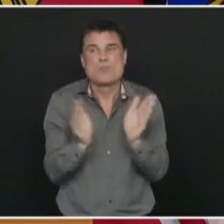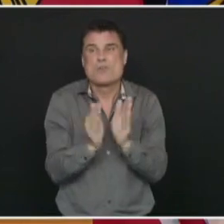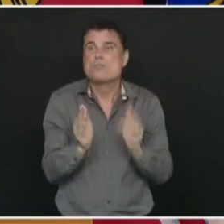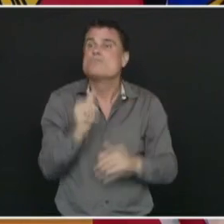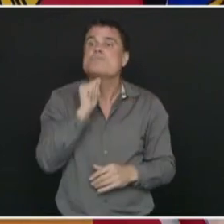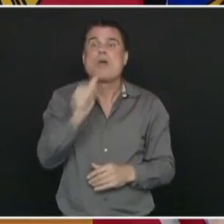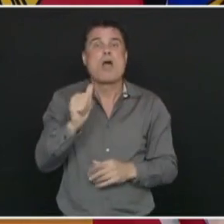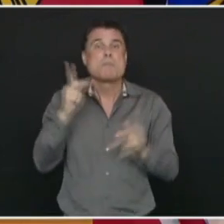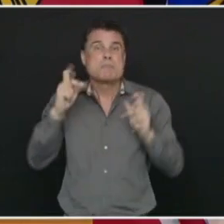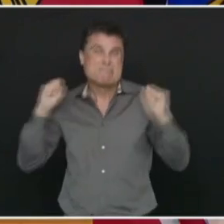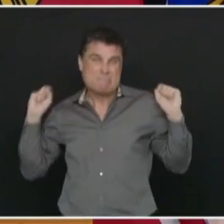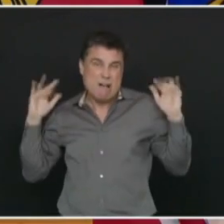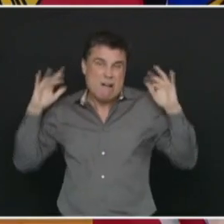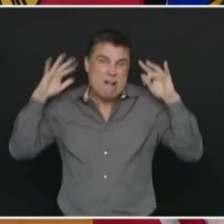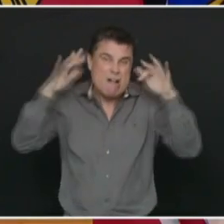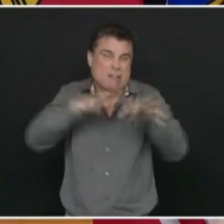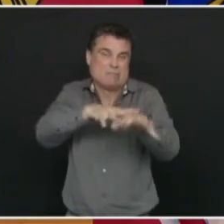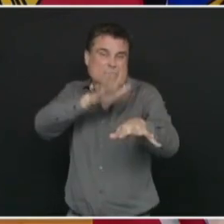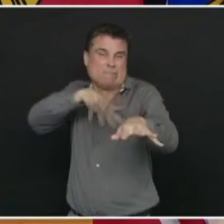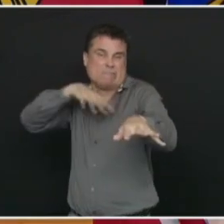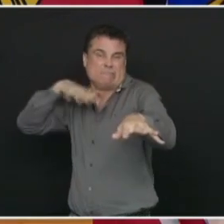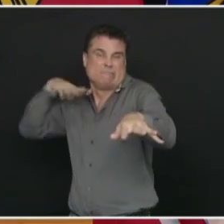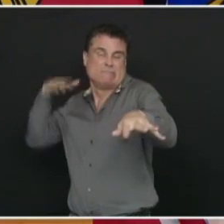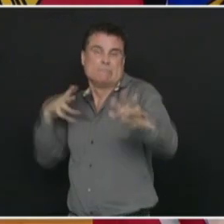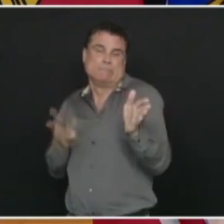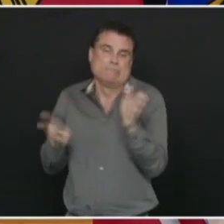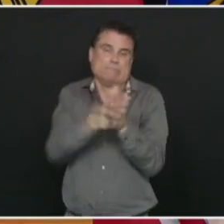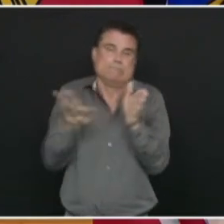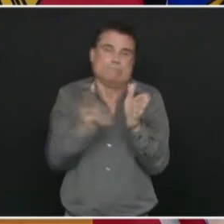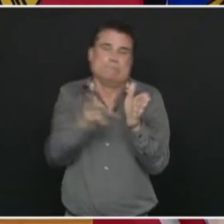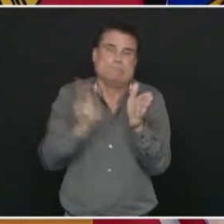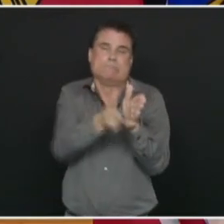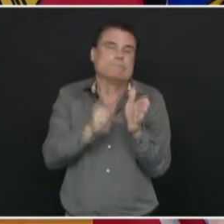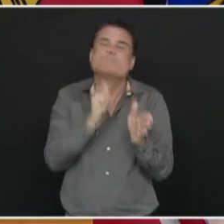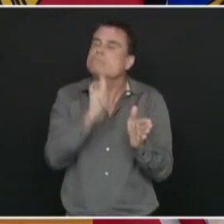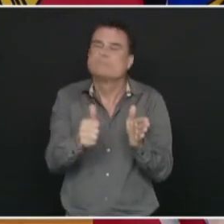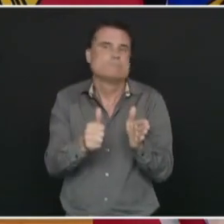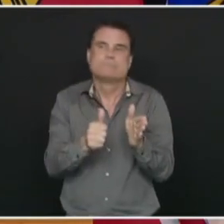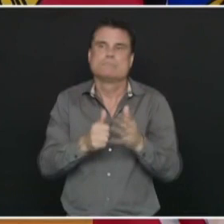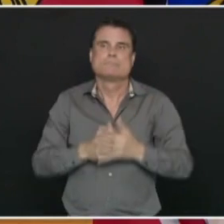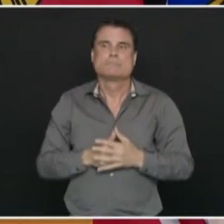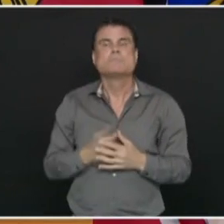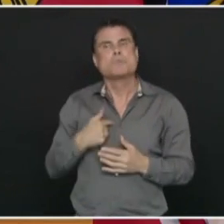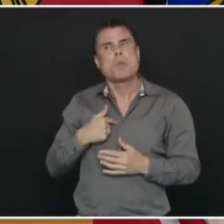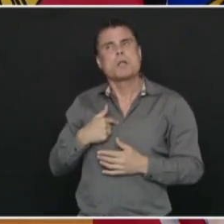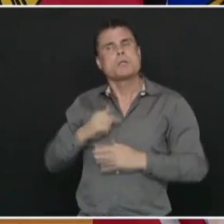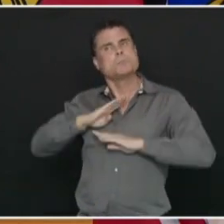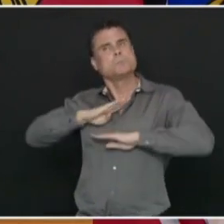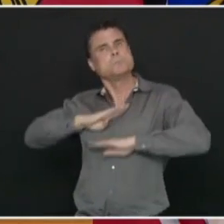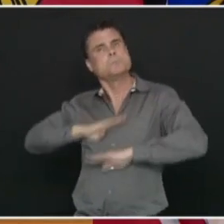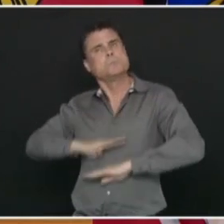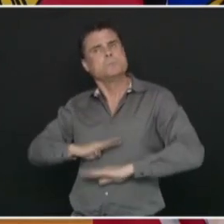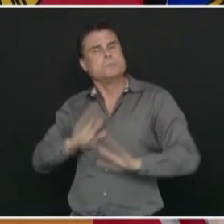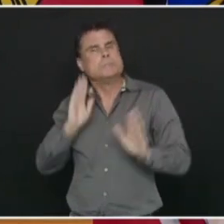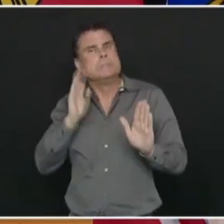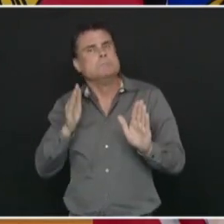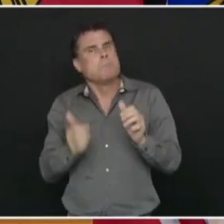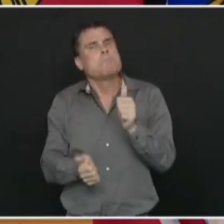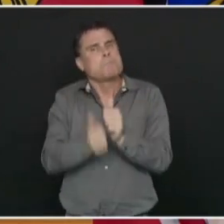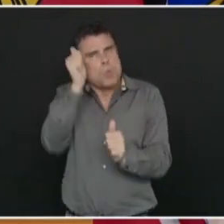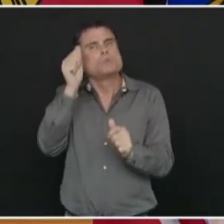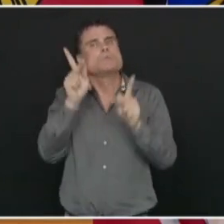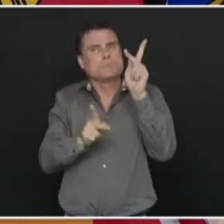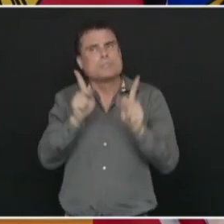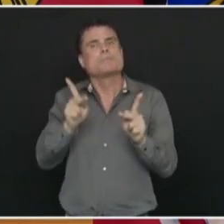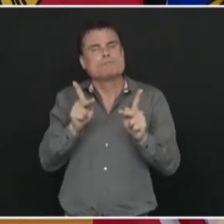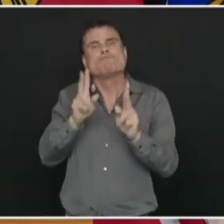work in those facilities. I think it has a lot to do with, you know, our own innate fear and our concern and the